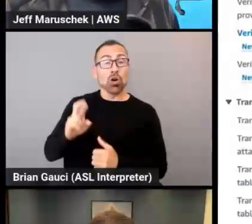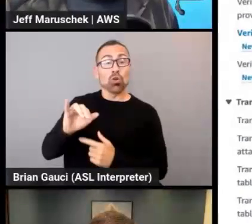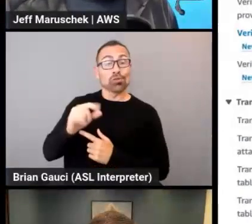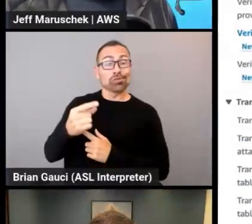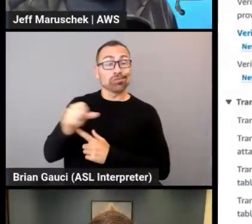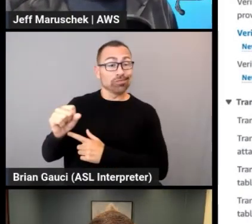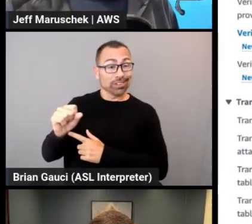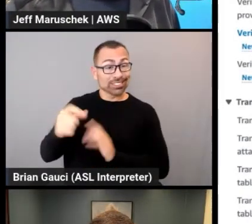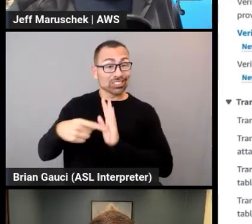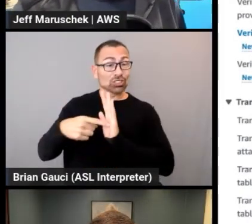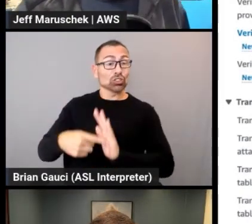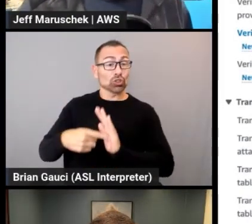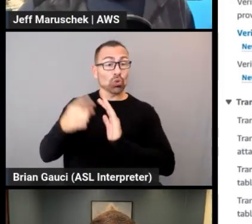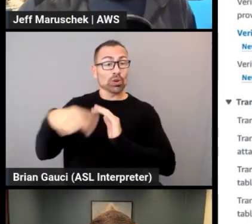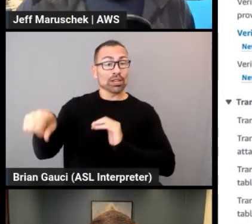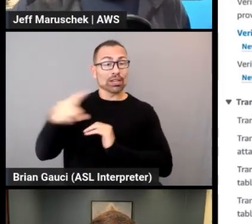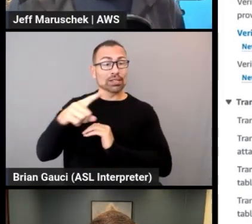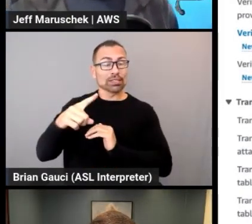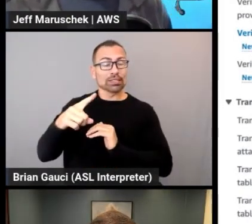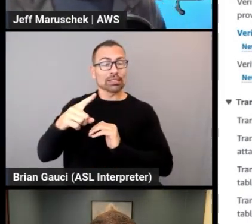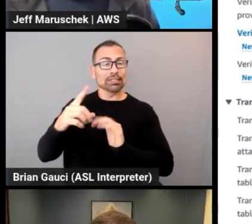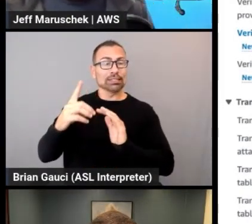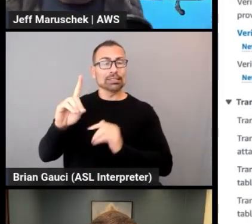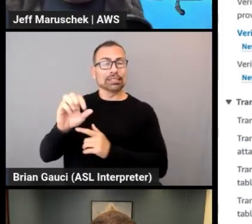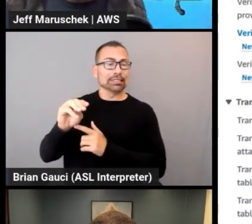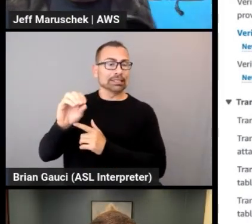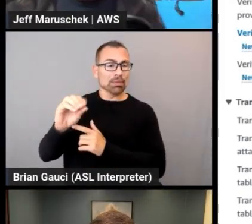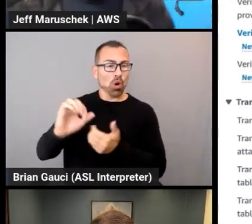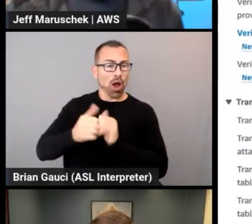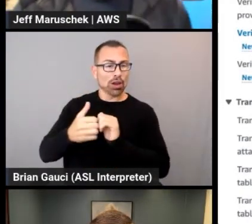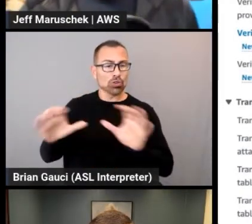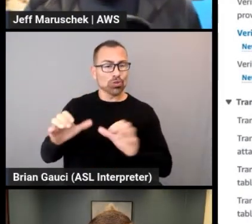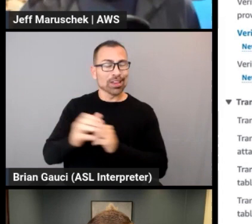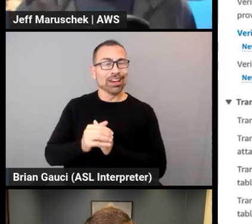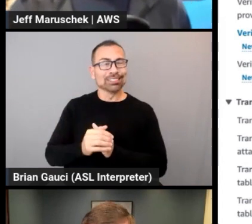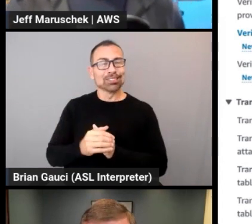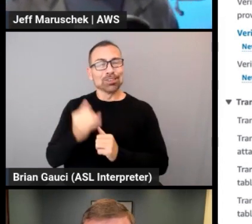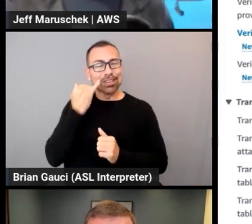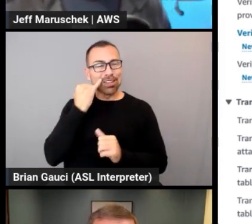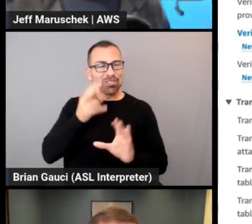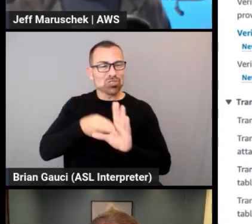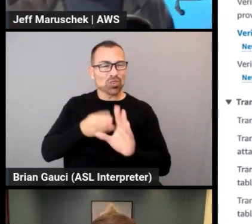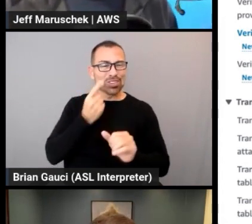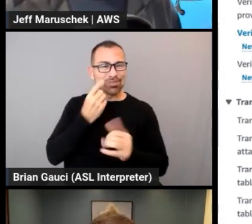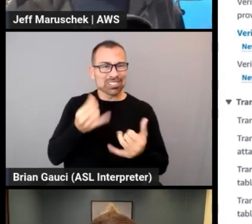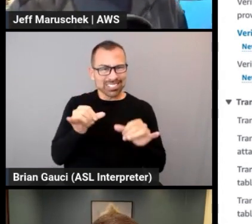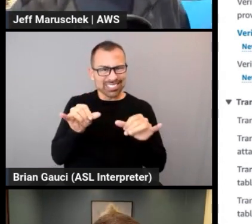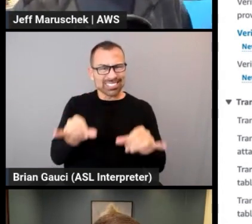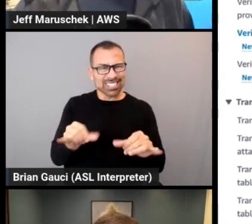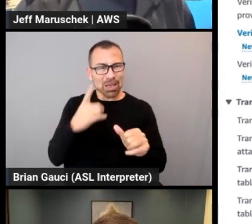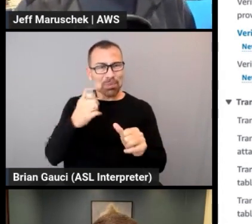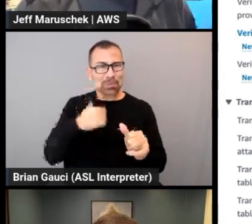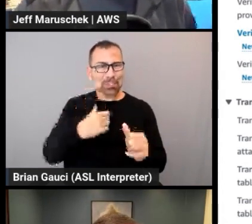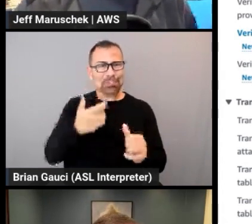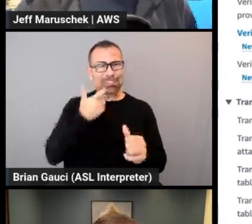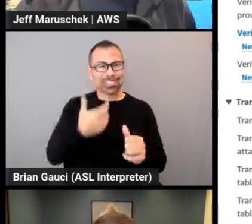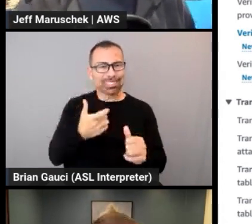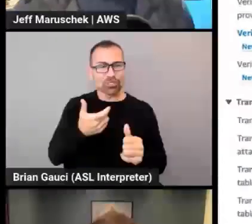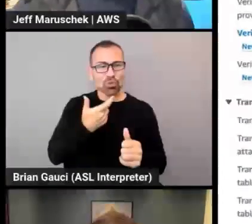security and stay for the jokes that ensue throughout the next couple of hours as well. But Riggs, sorry, go